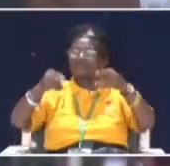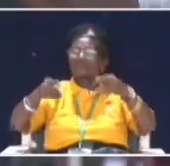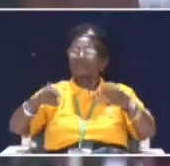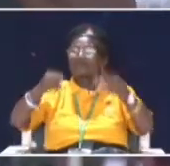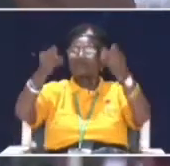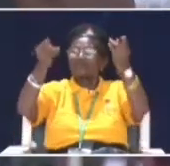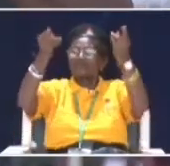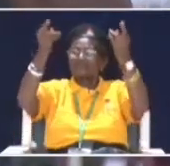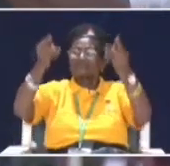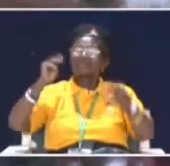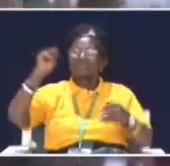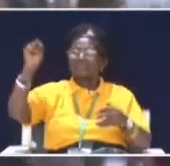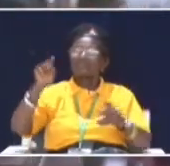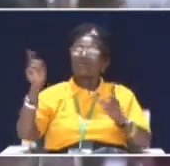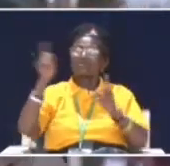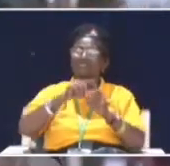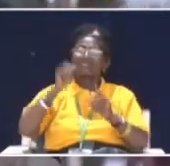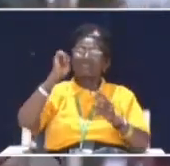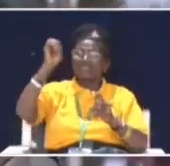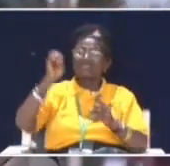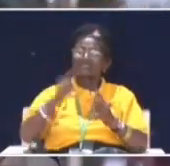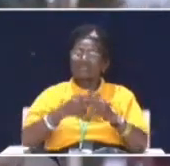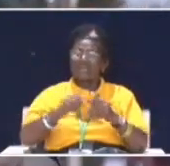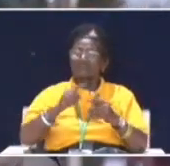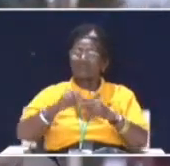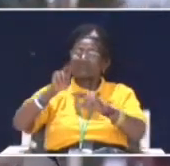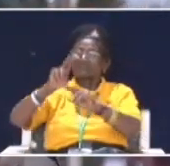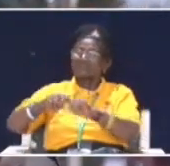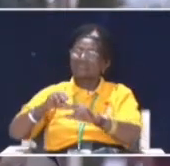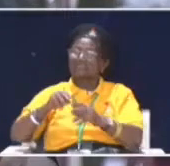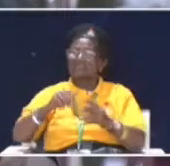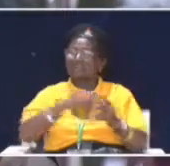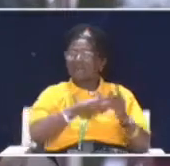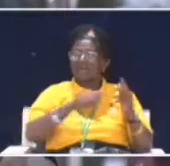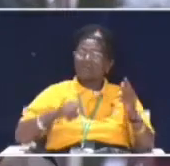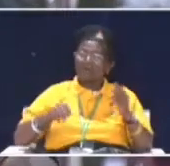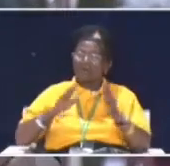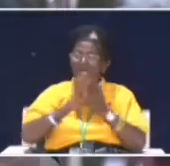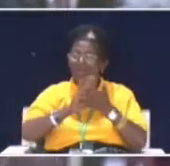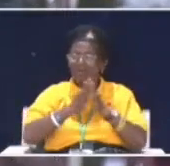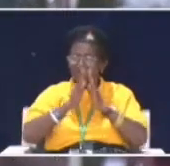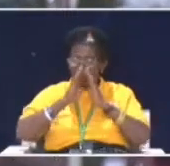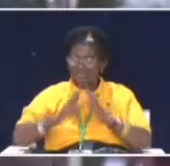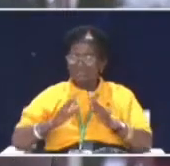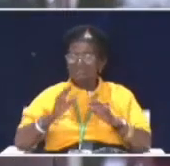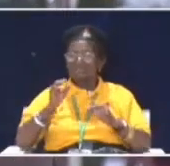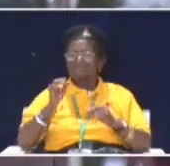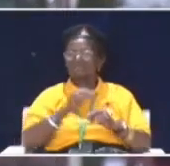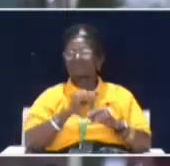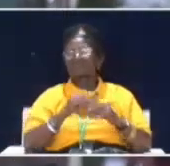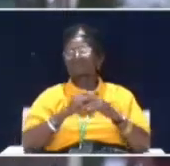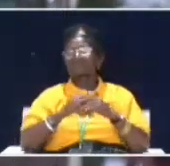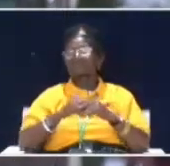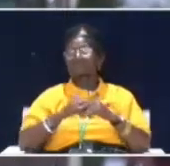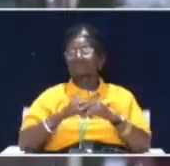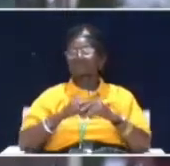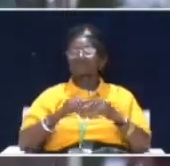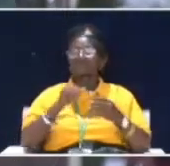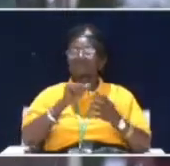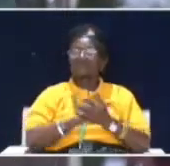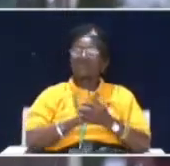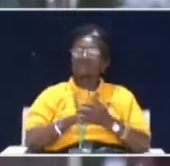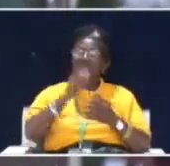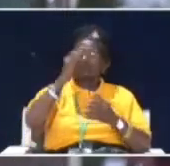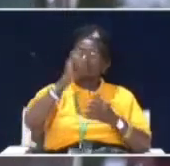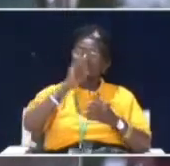begins to sit among princes. Go si ma gbe ga titi yo fi di eni ti o nba awon ma lade joko po. That's